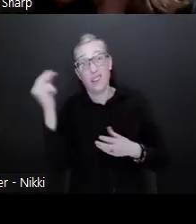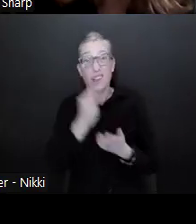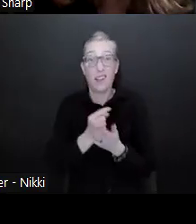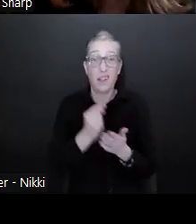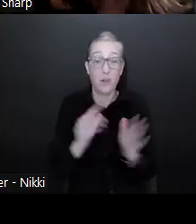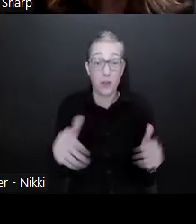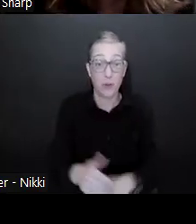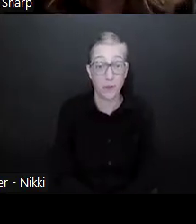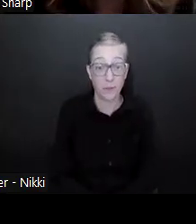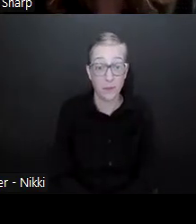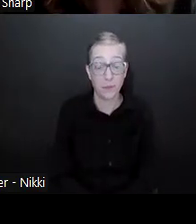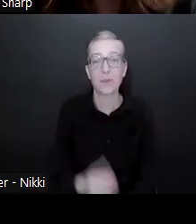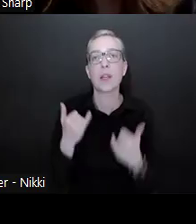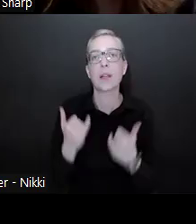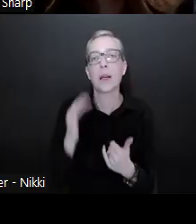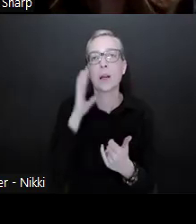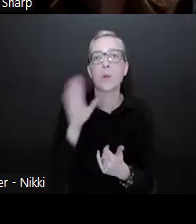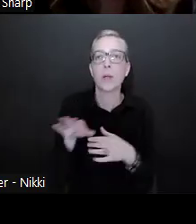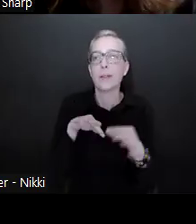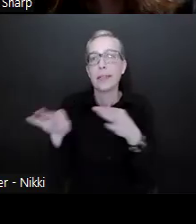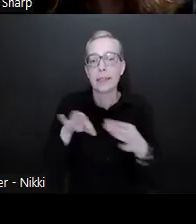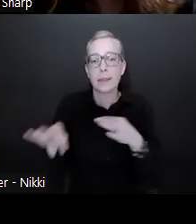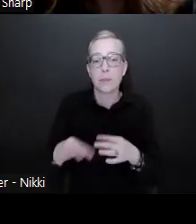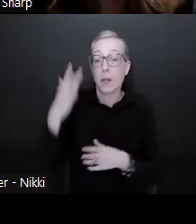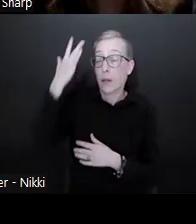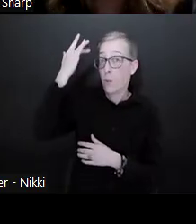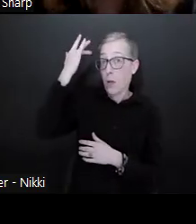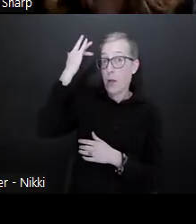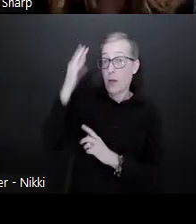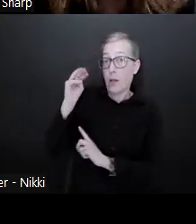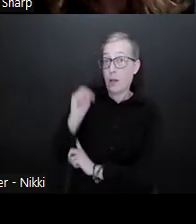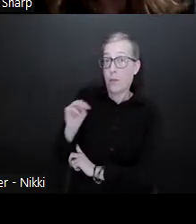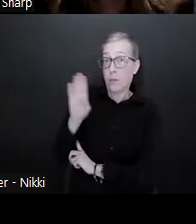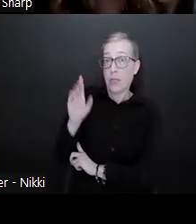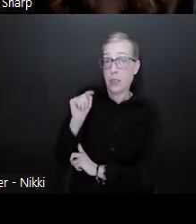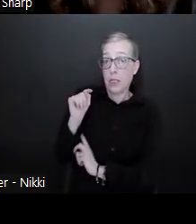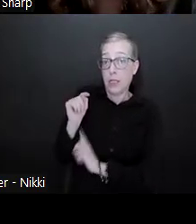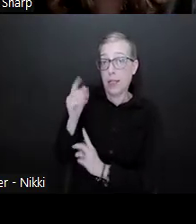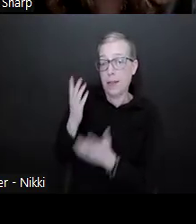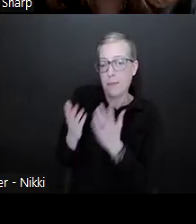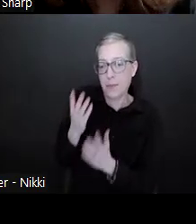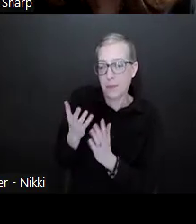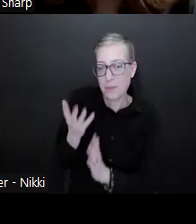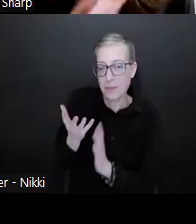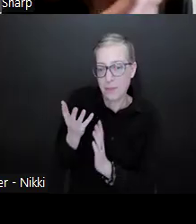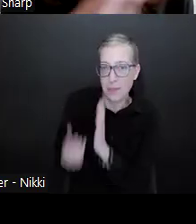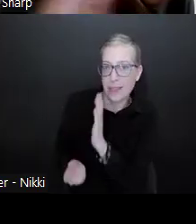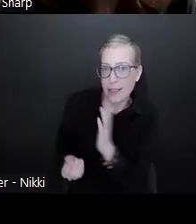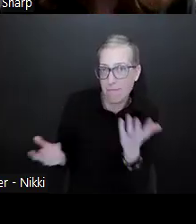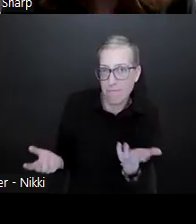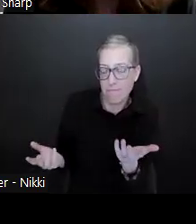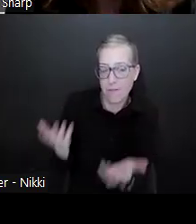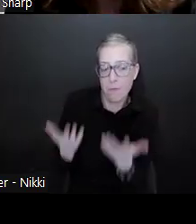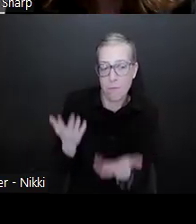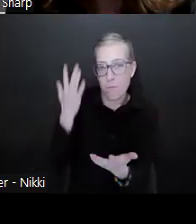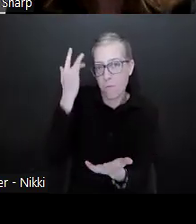So I'm going to walk you through why mentalizing could be this missing ingredient. So this is a